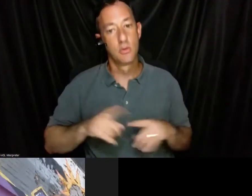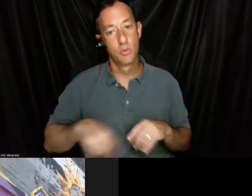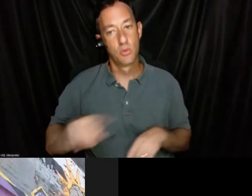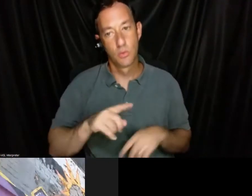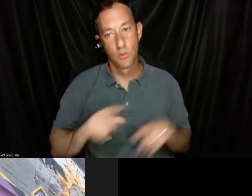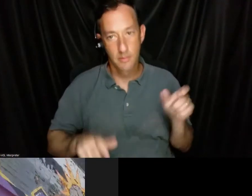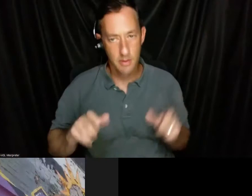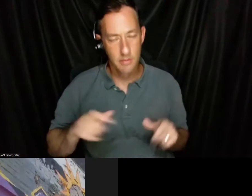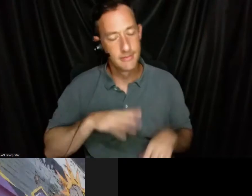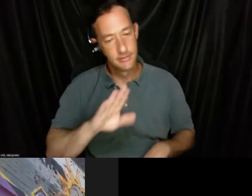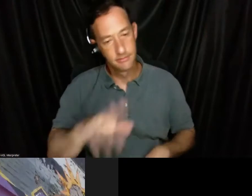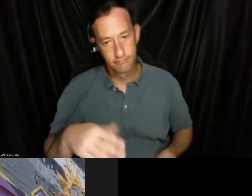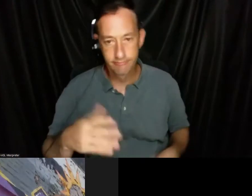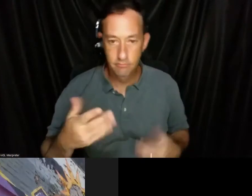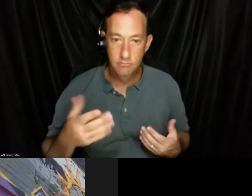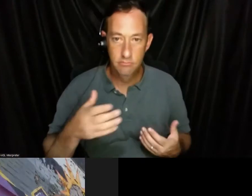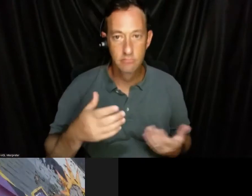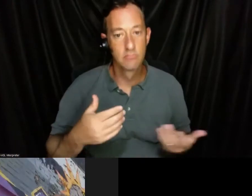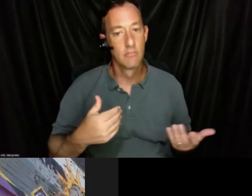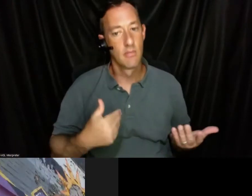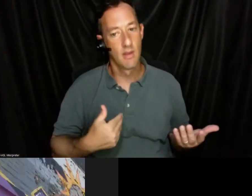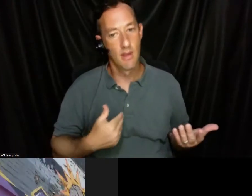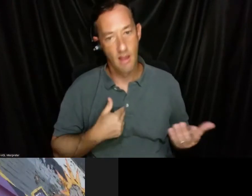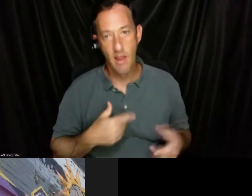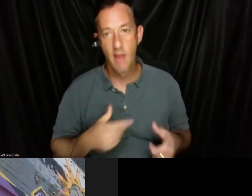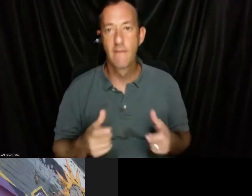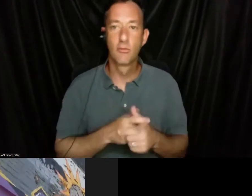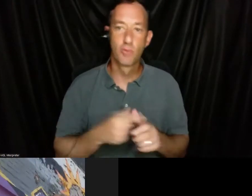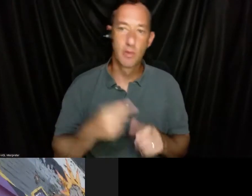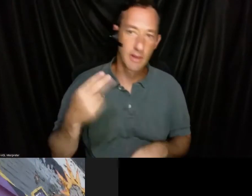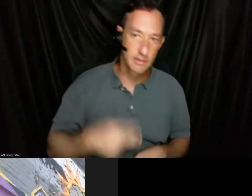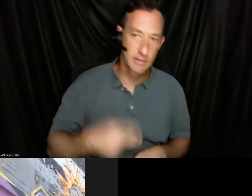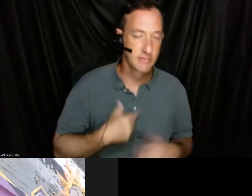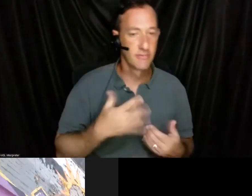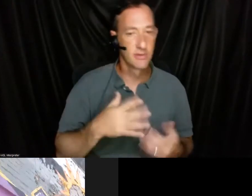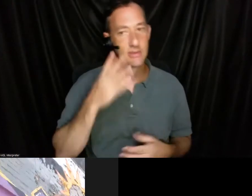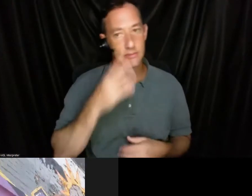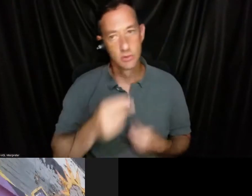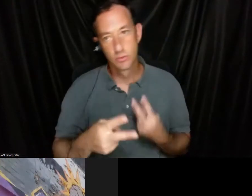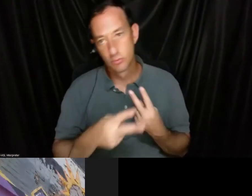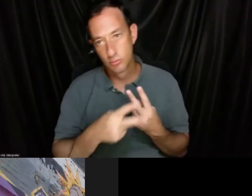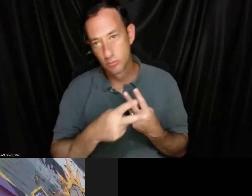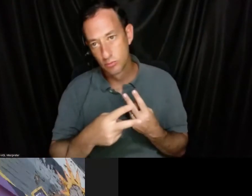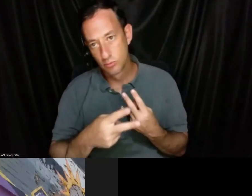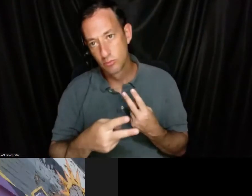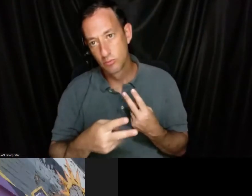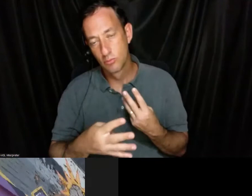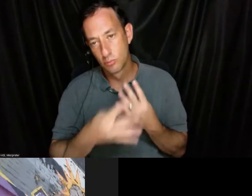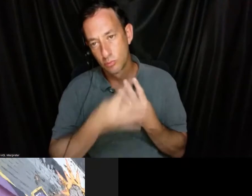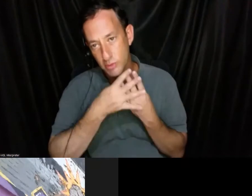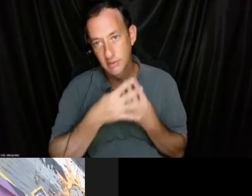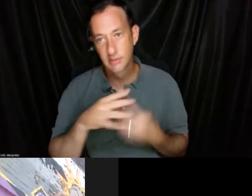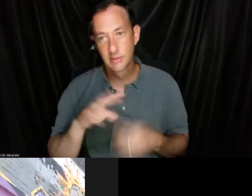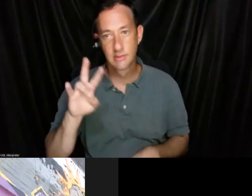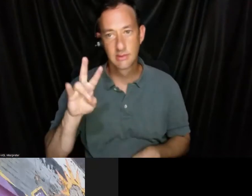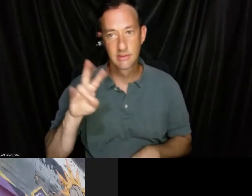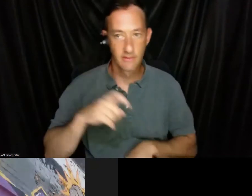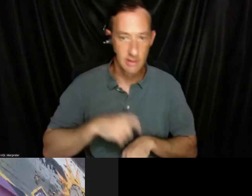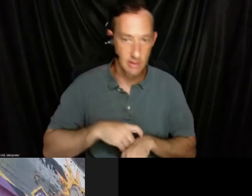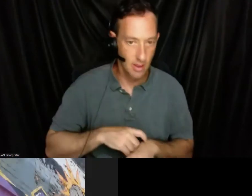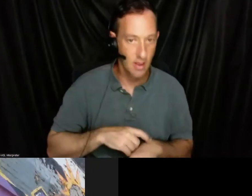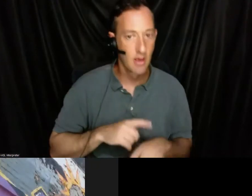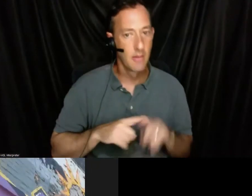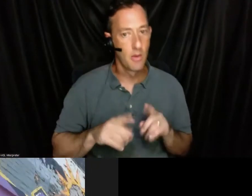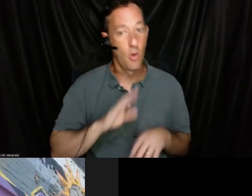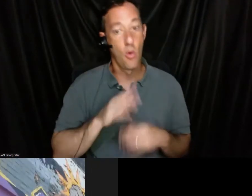look, I've got a criminal history. I've been to prison 7 times and I've been, but all of my